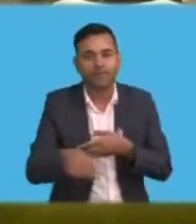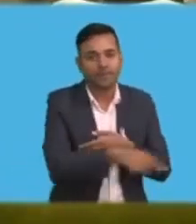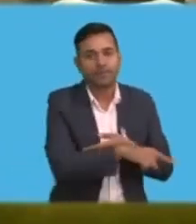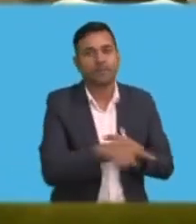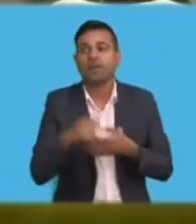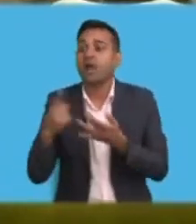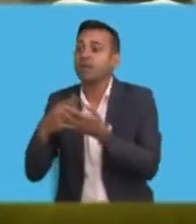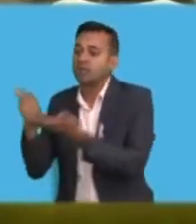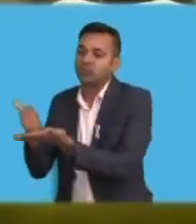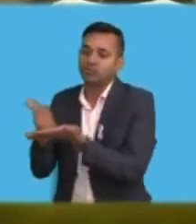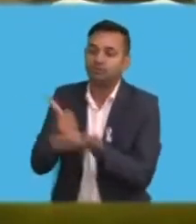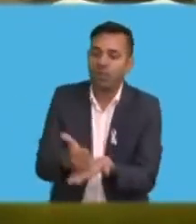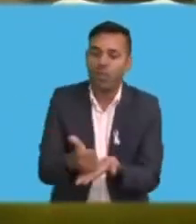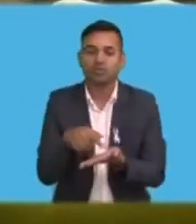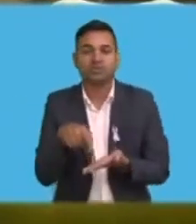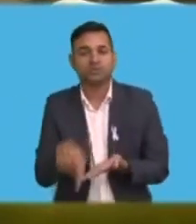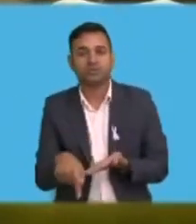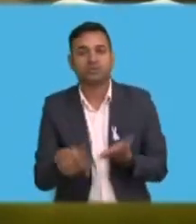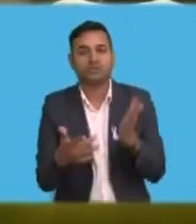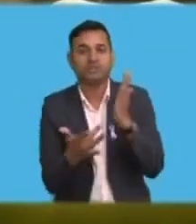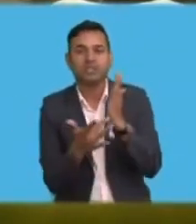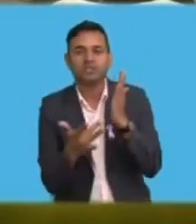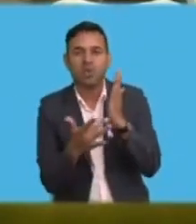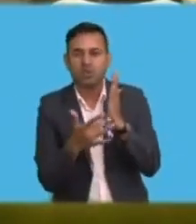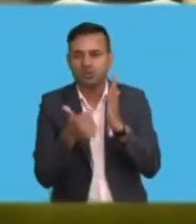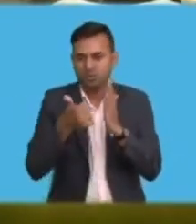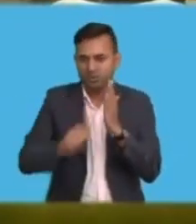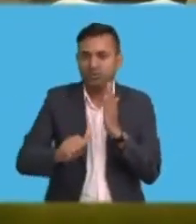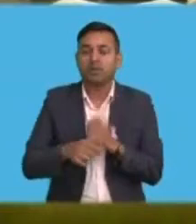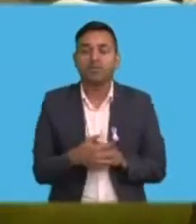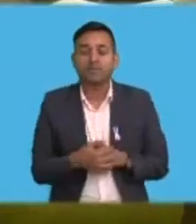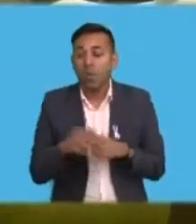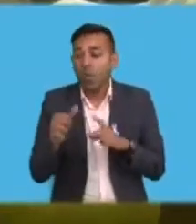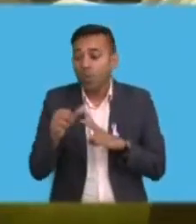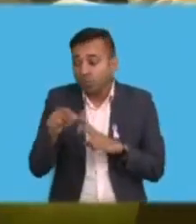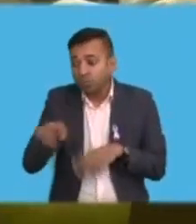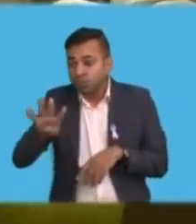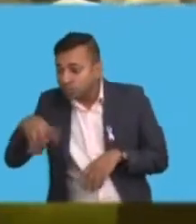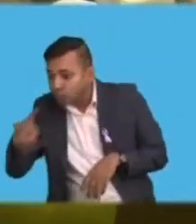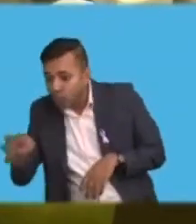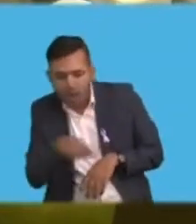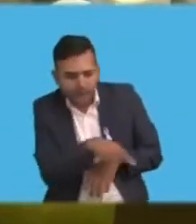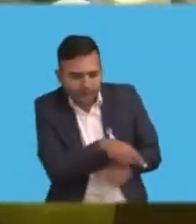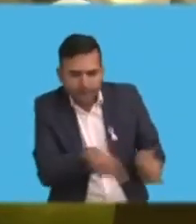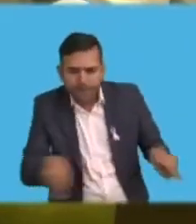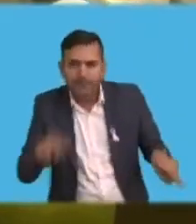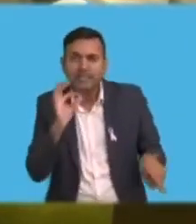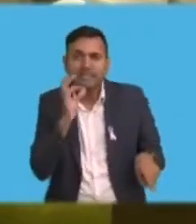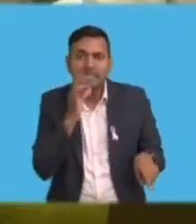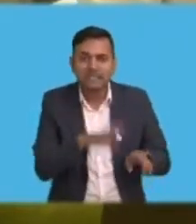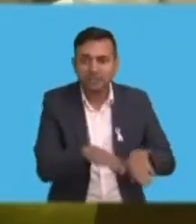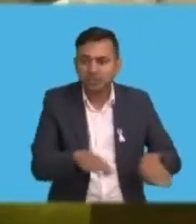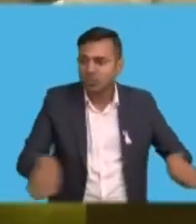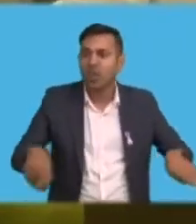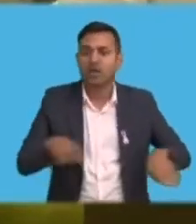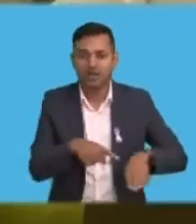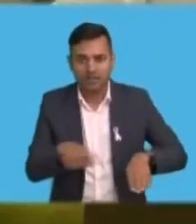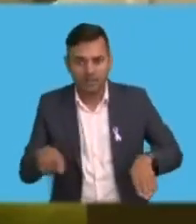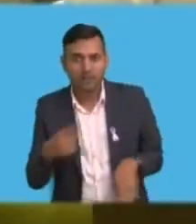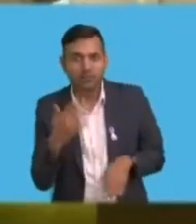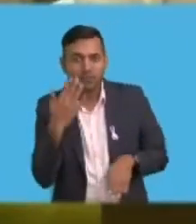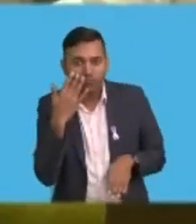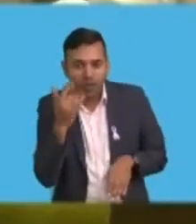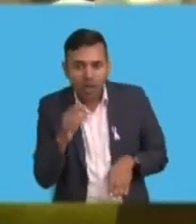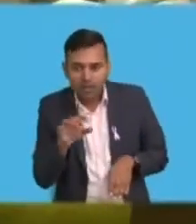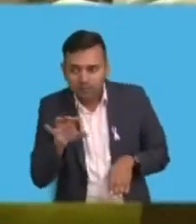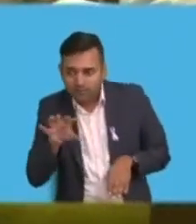partners. As a result, the screening rates among school children has increased, thereby ensuring increased detection and prevention of advanced heart